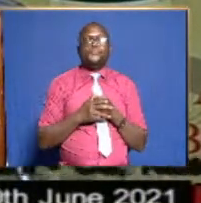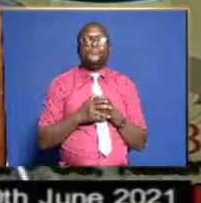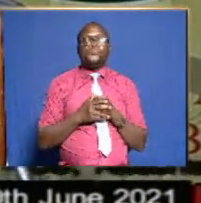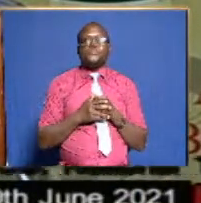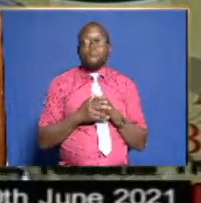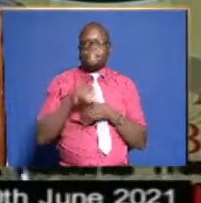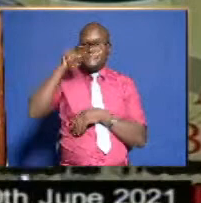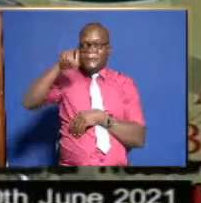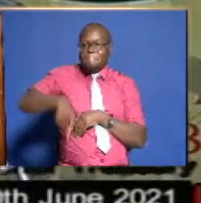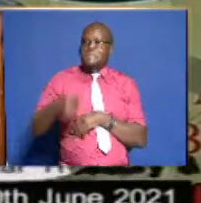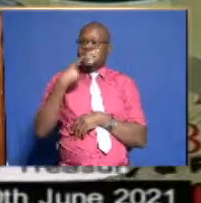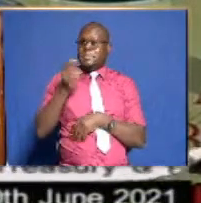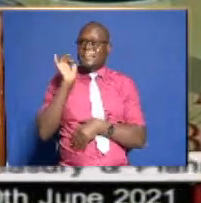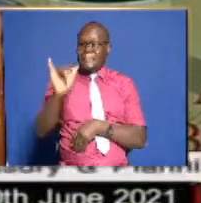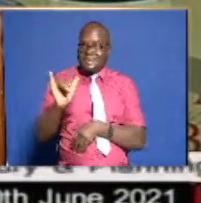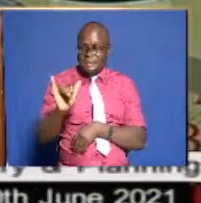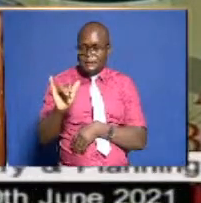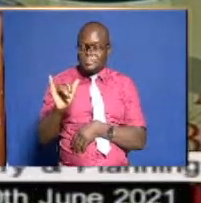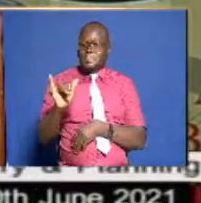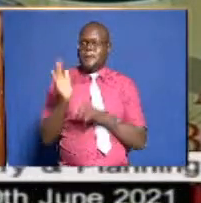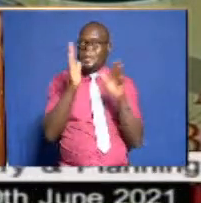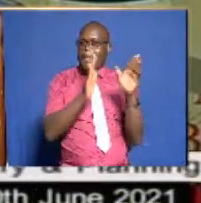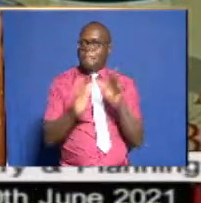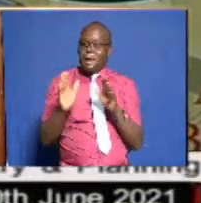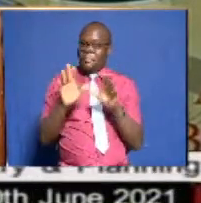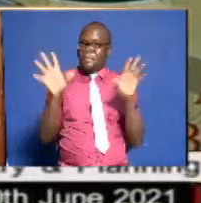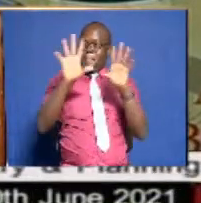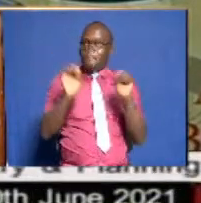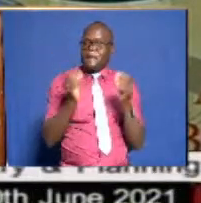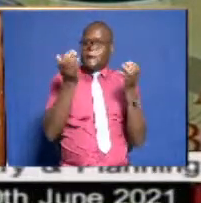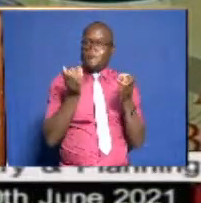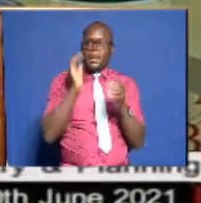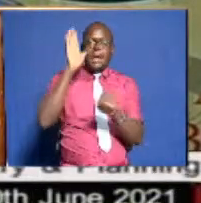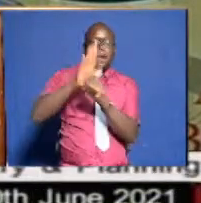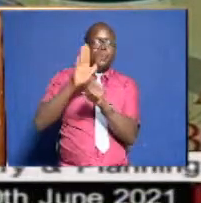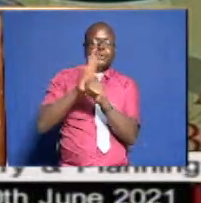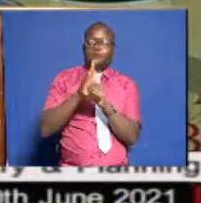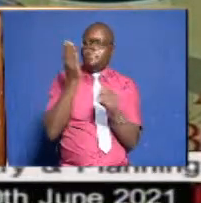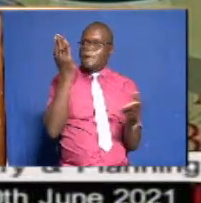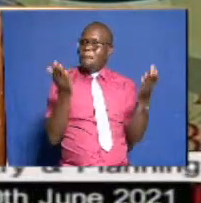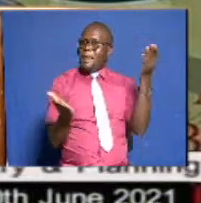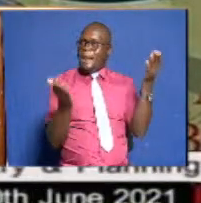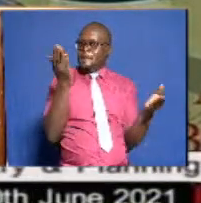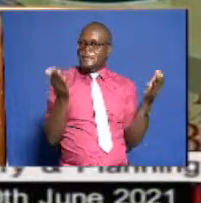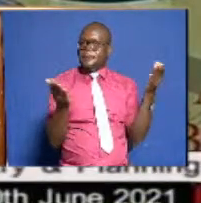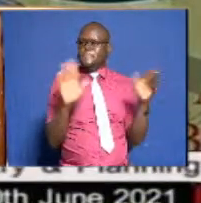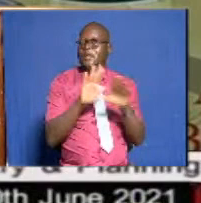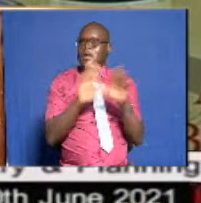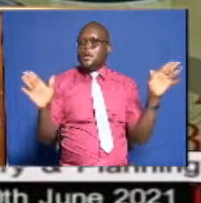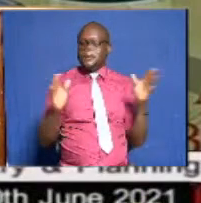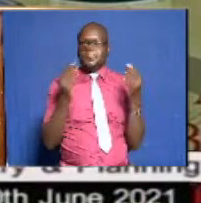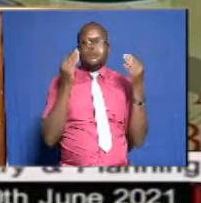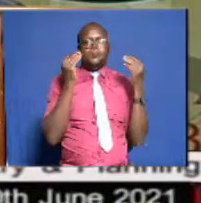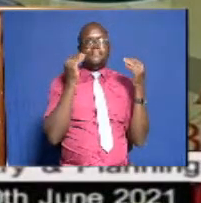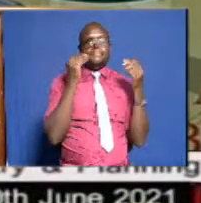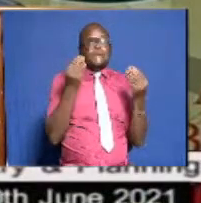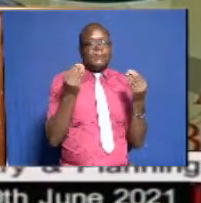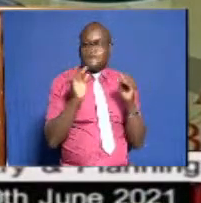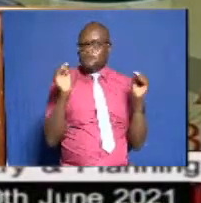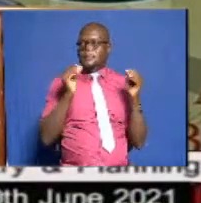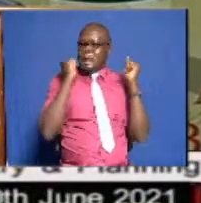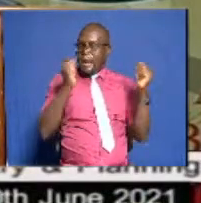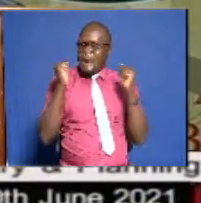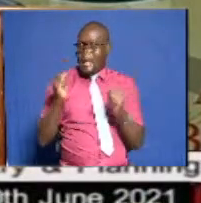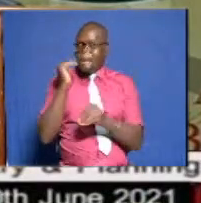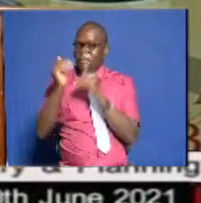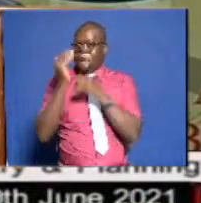I must state that the preparation of these budgets required a lot of balancing. It has not been an easy process, considering